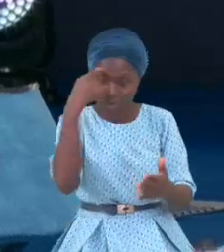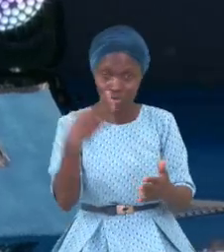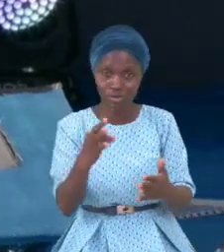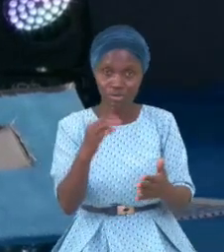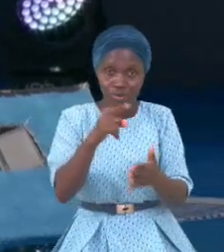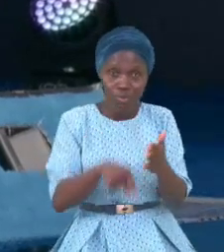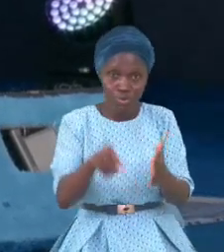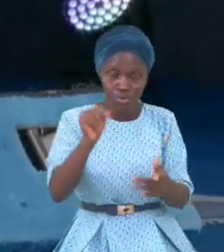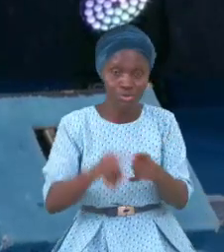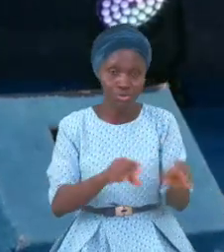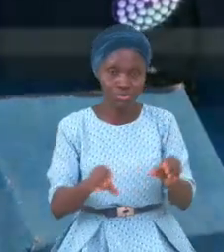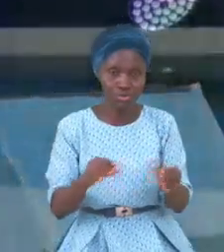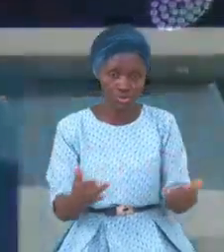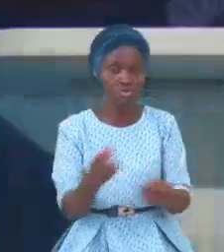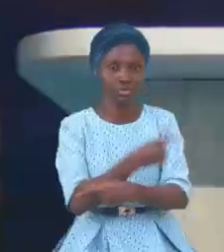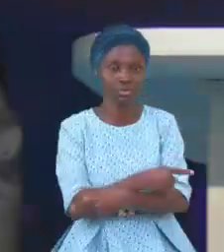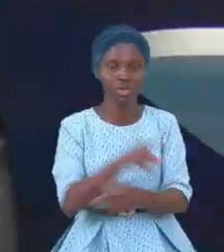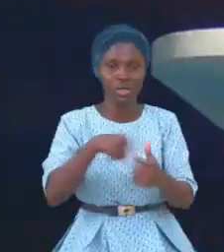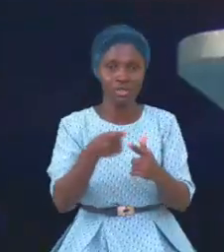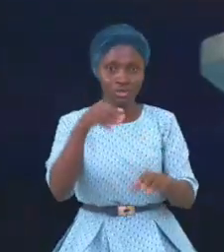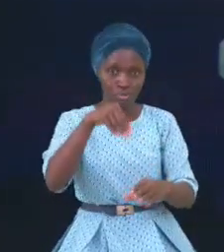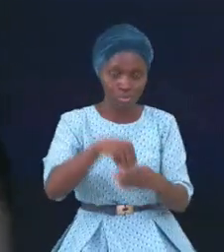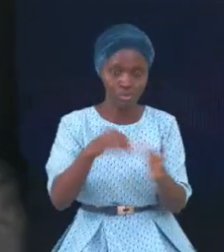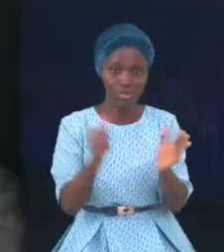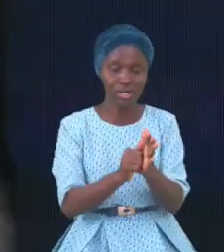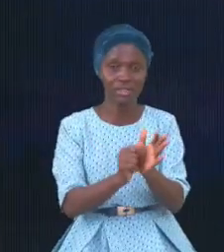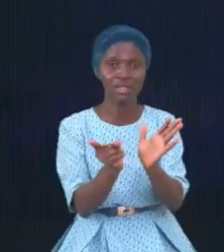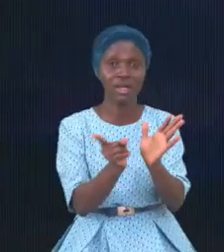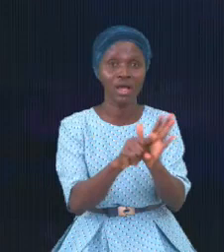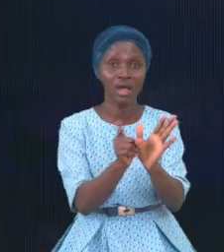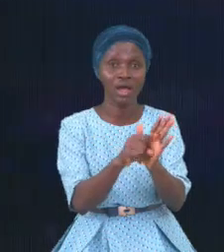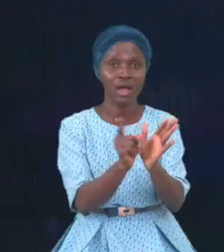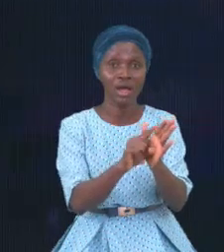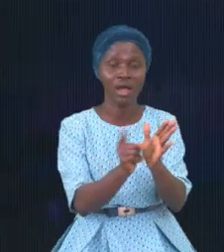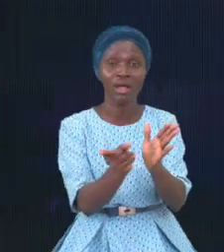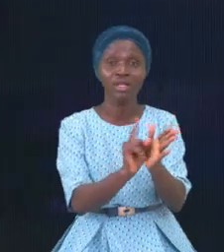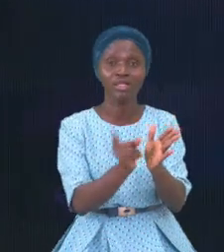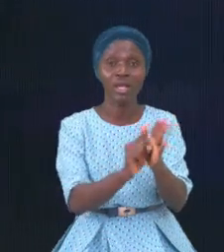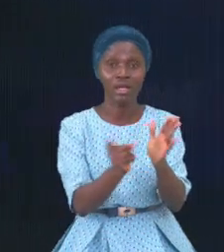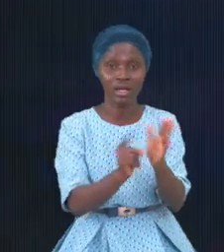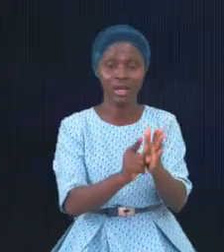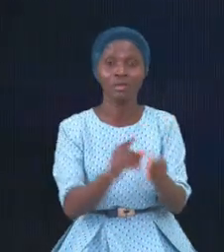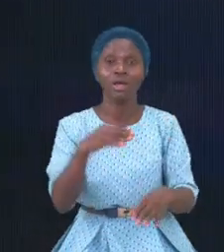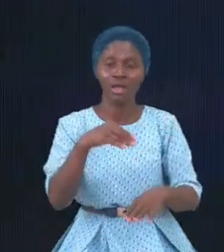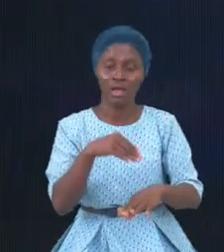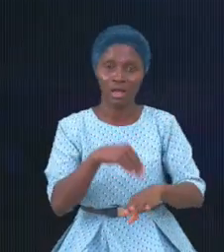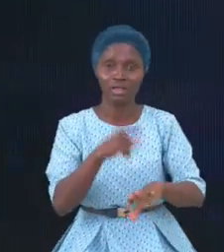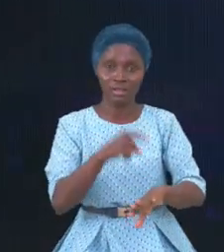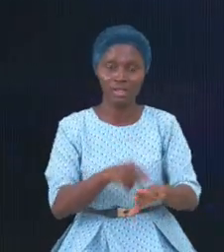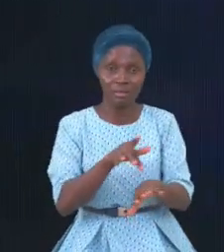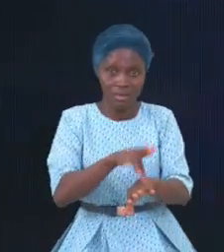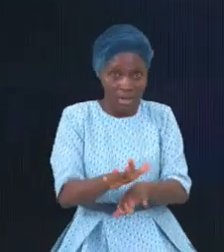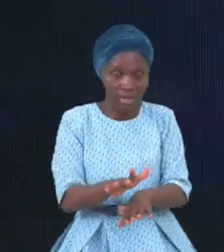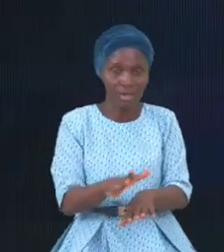put that alarm, the phone, or whatever nearby, and the alarm strikes off